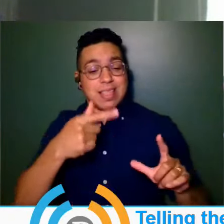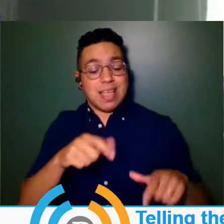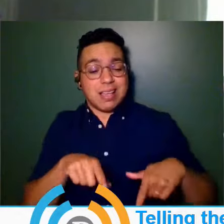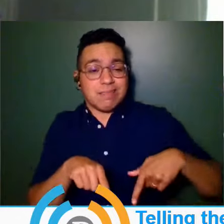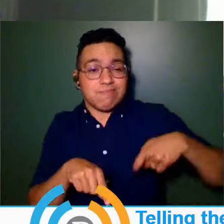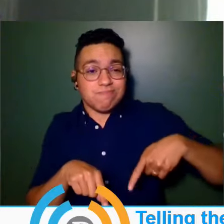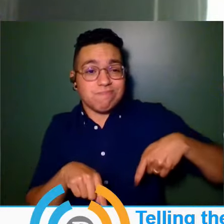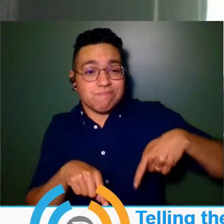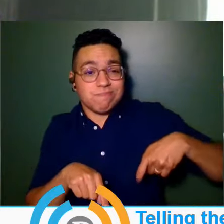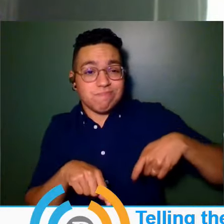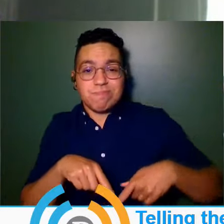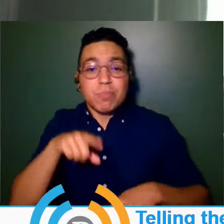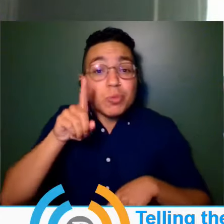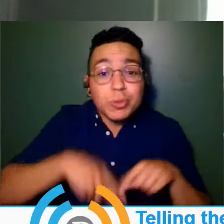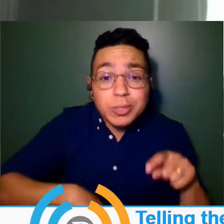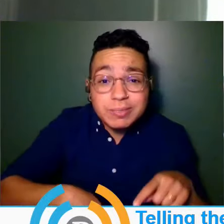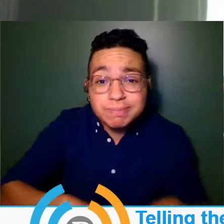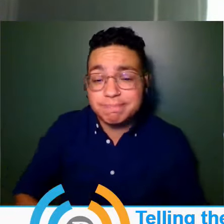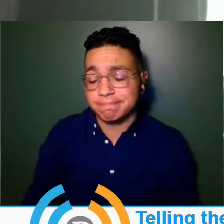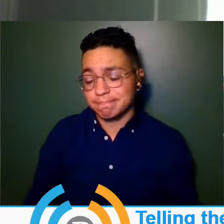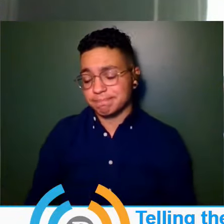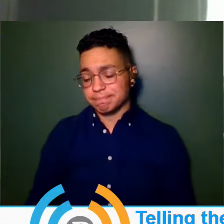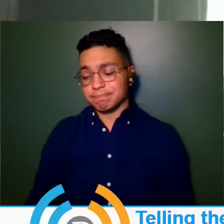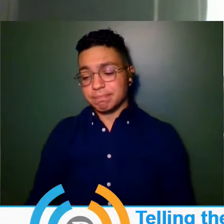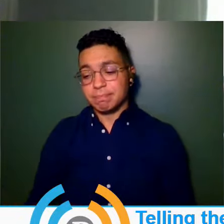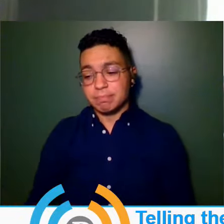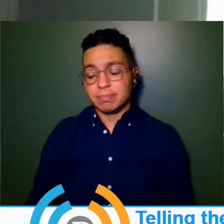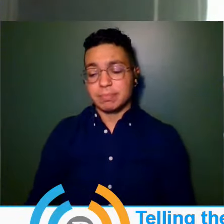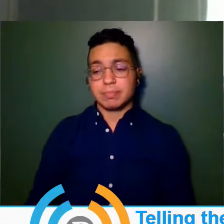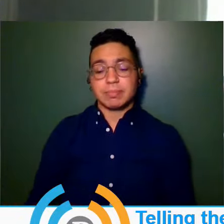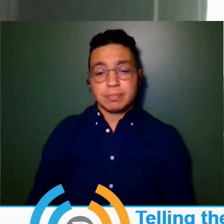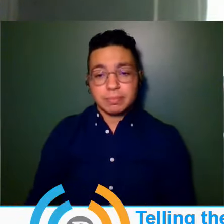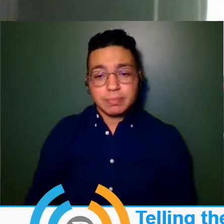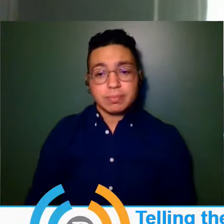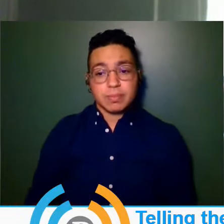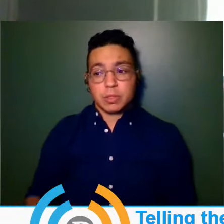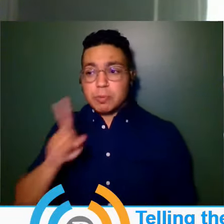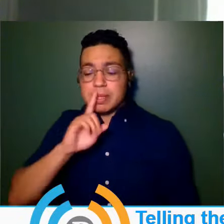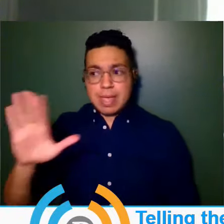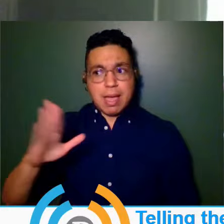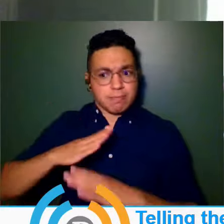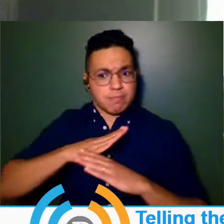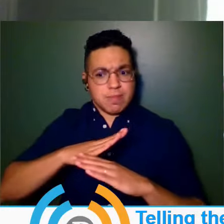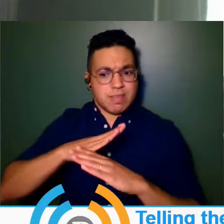it impairs what we're, it inhibits our work,